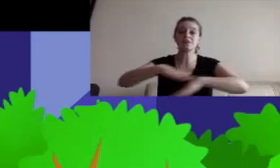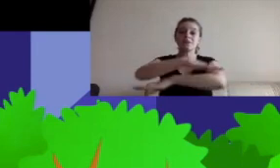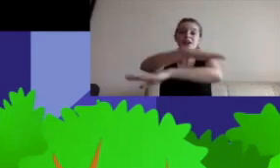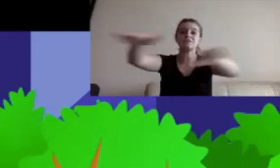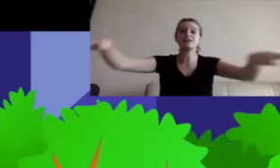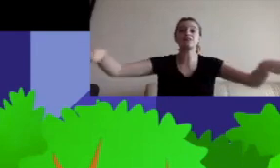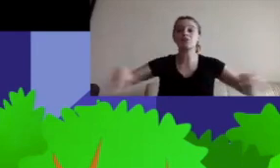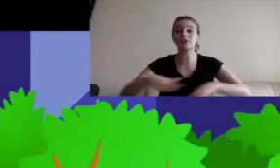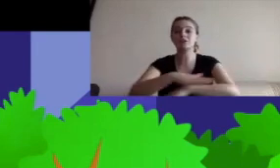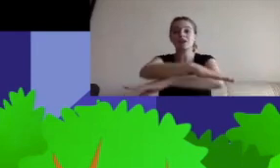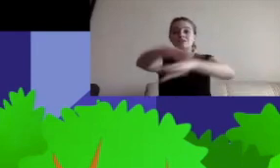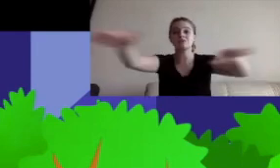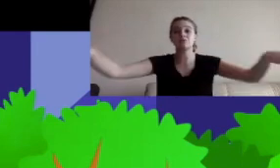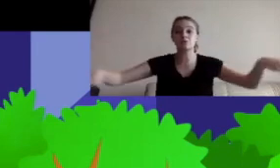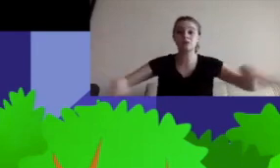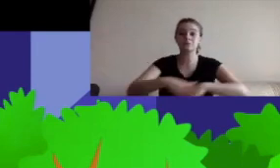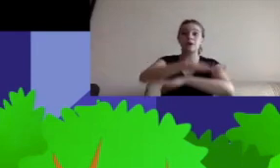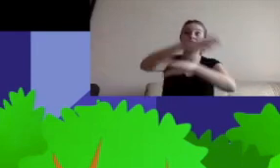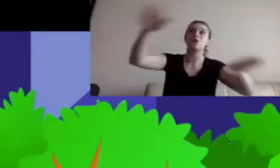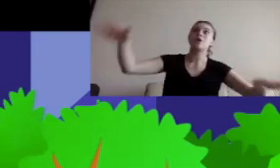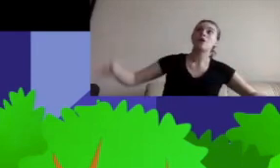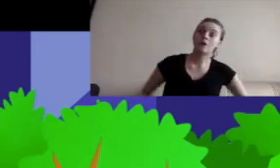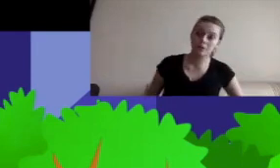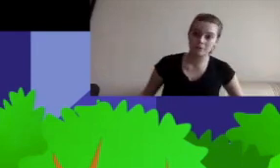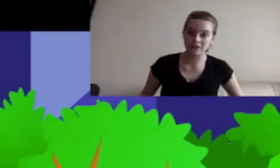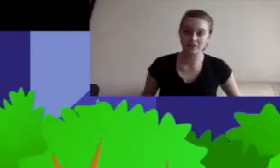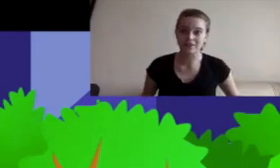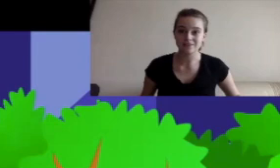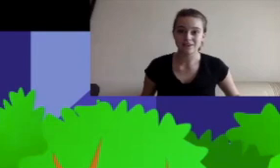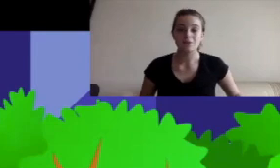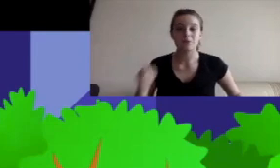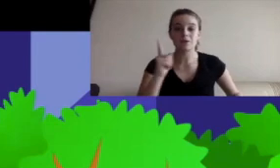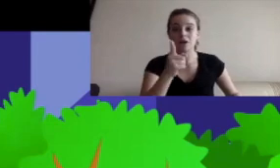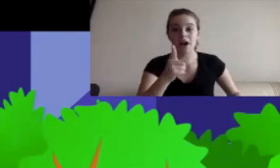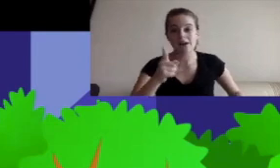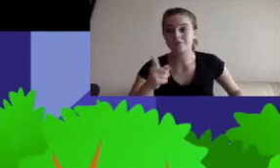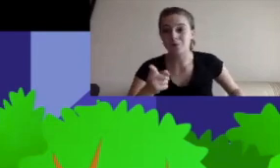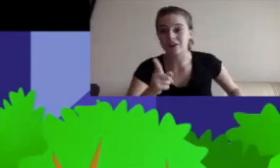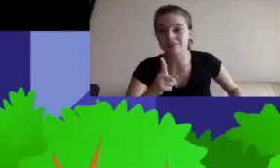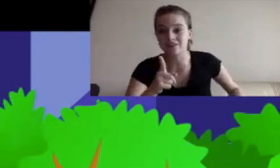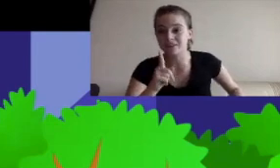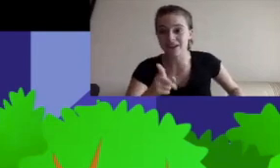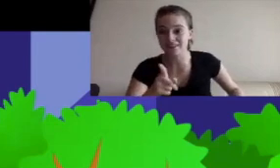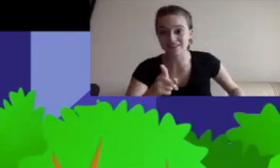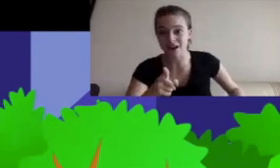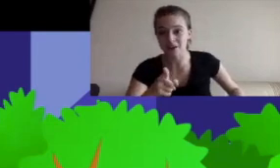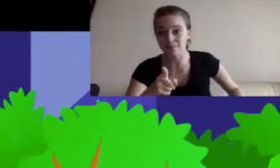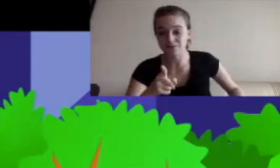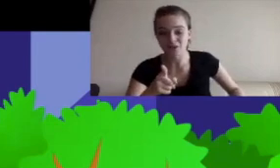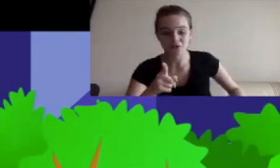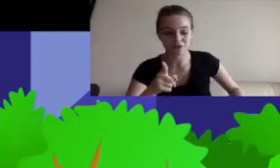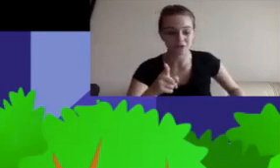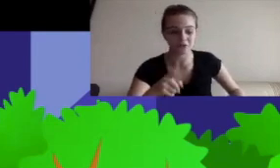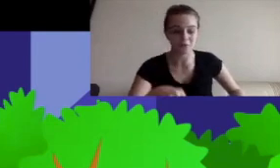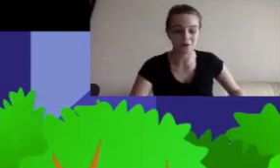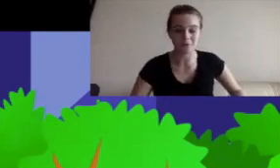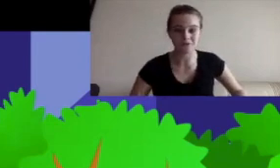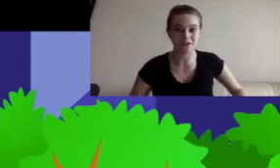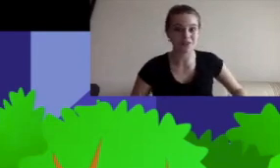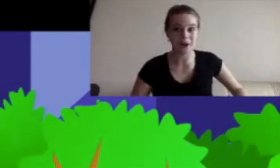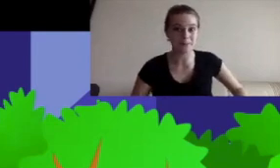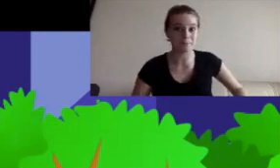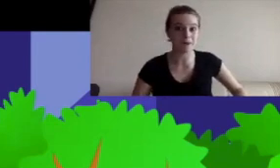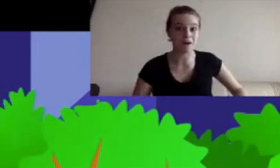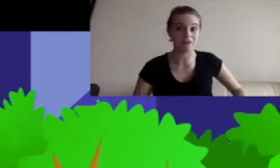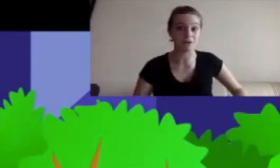around all around and the green grass grew all around. Oh my goodness, we will have to wait until next time to learn what